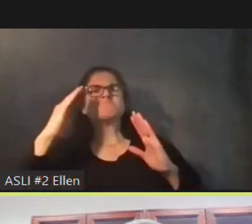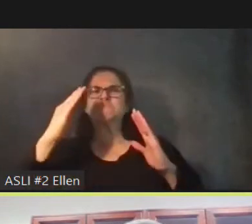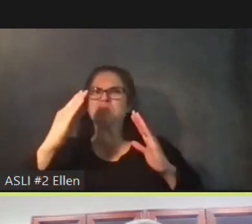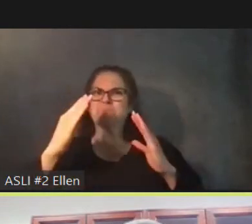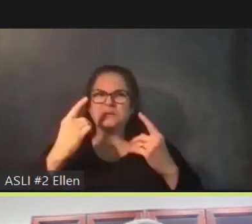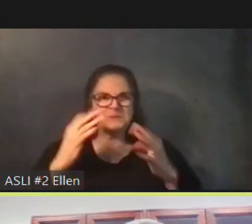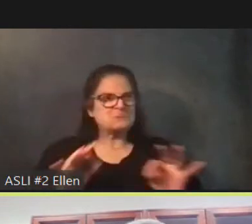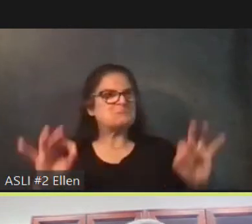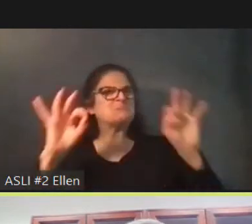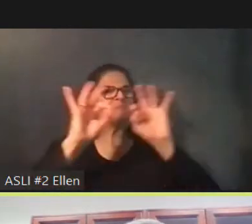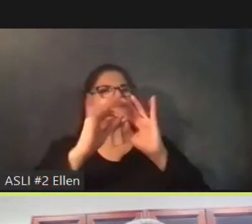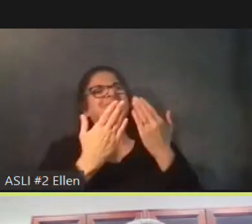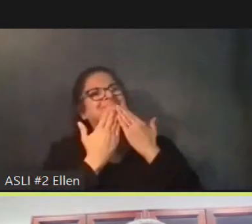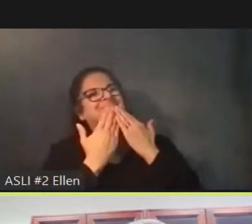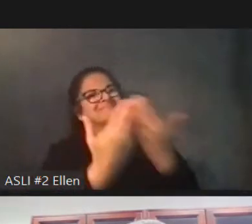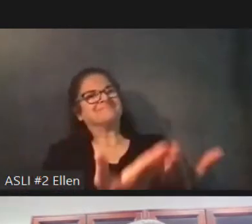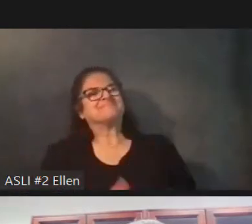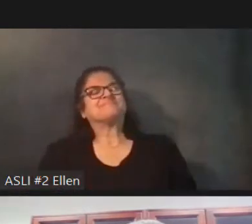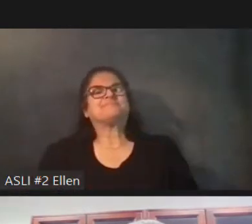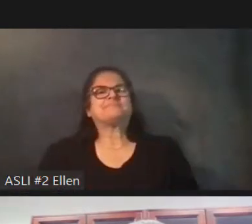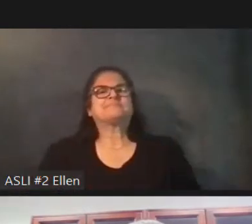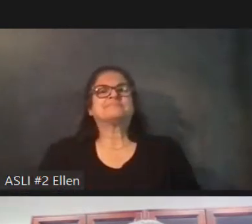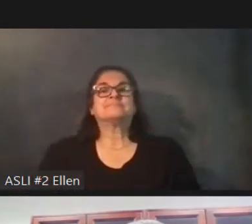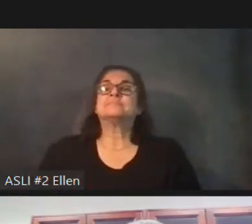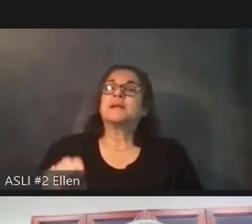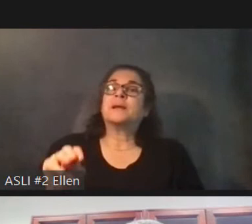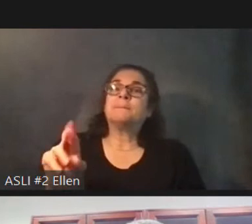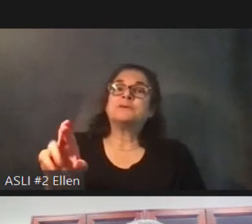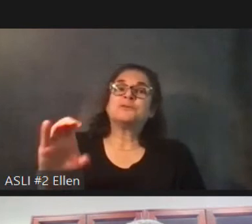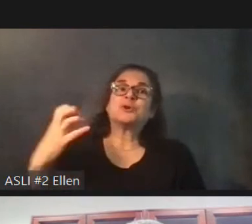very much. Mr. Chairman,